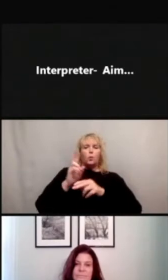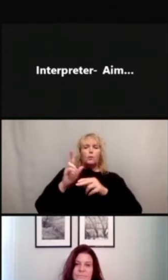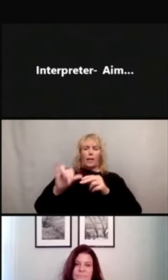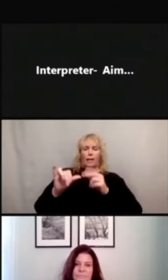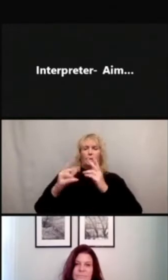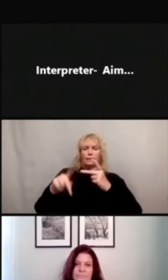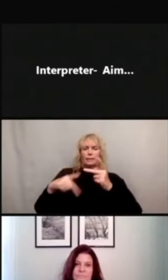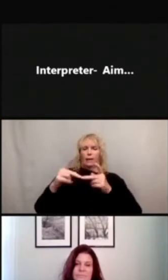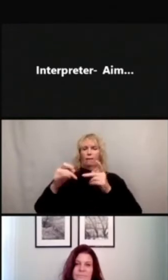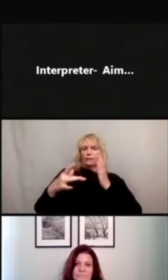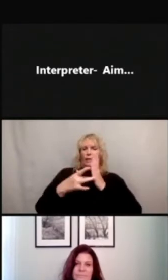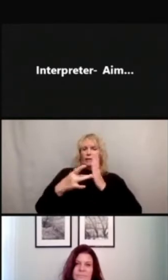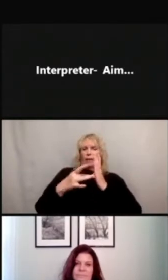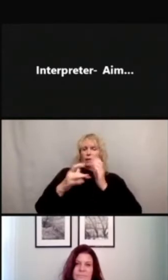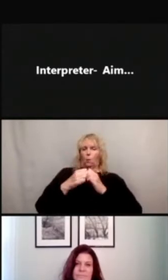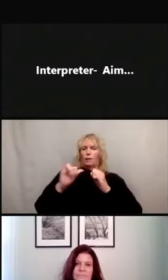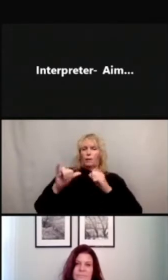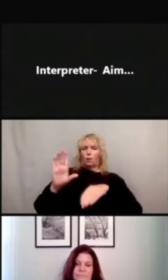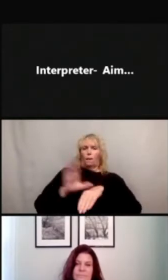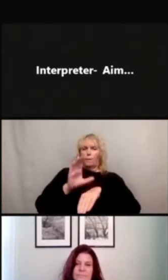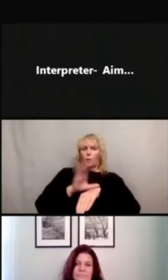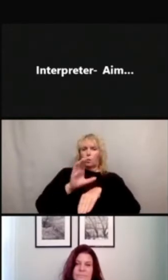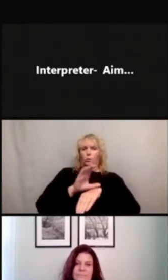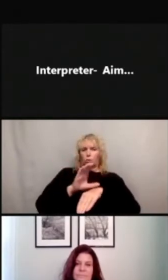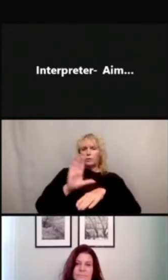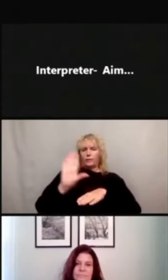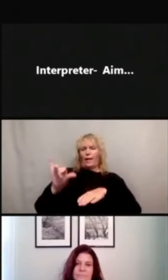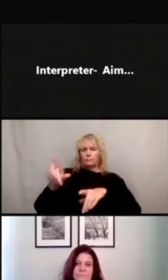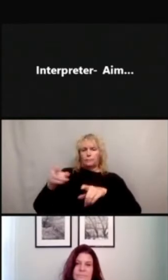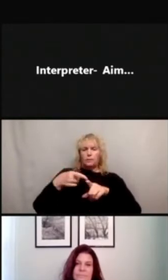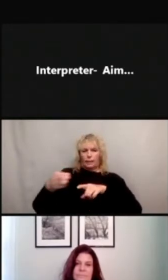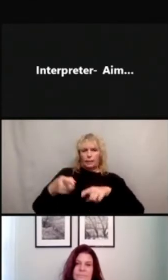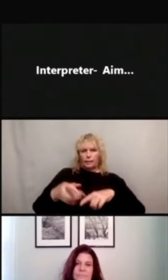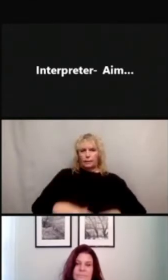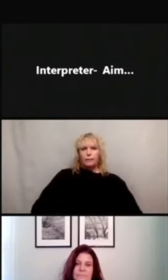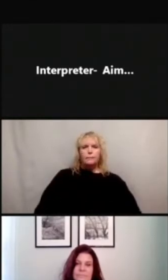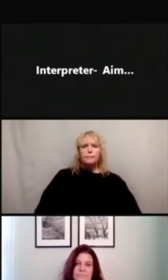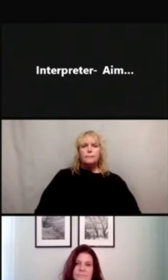technology and computers in particular. Next slide.